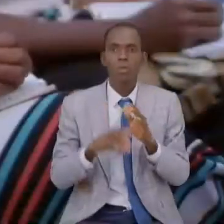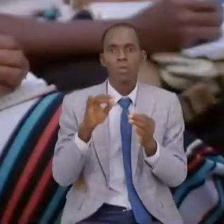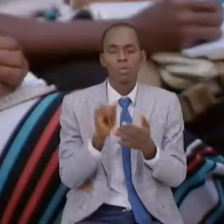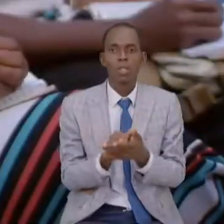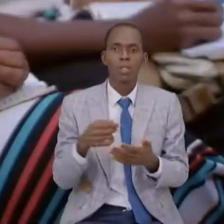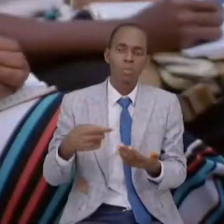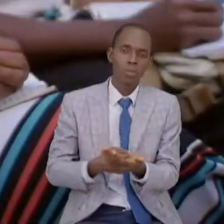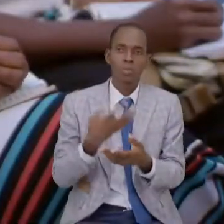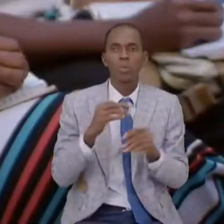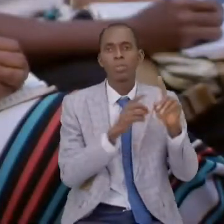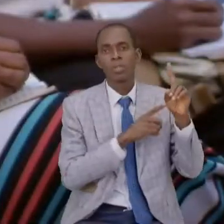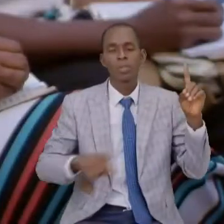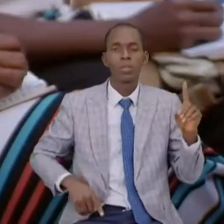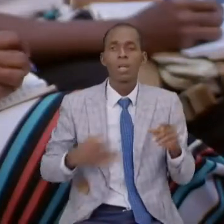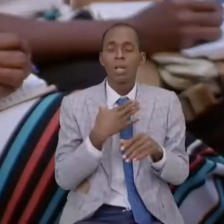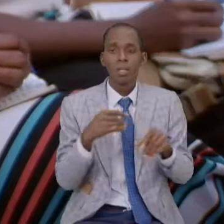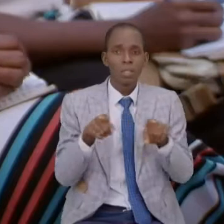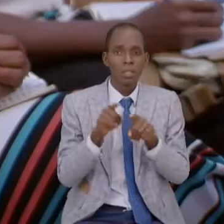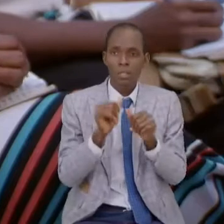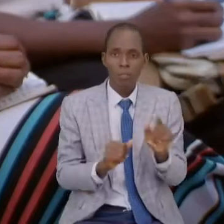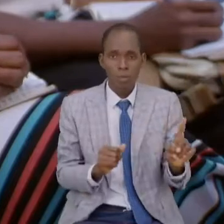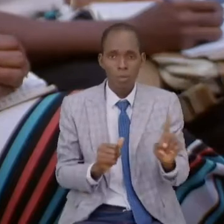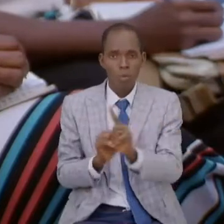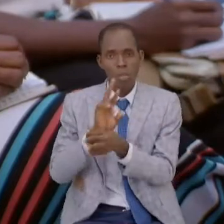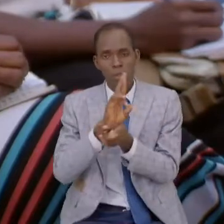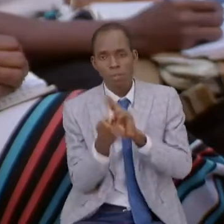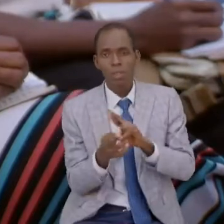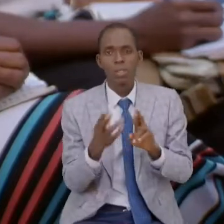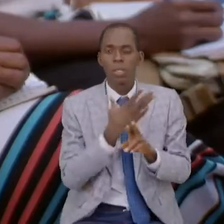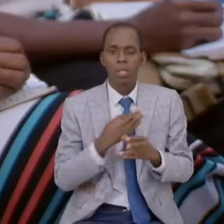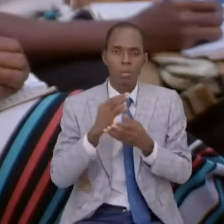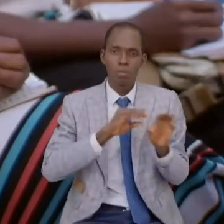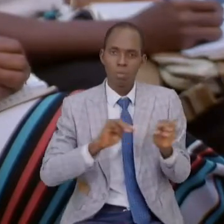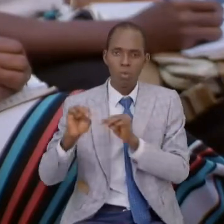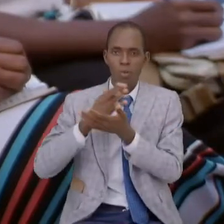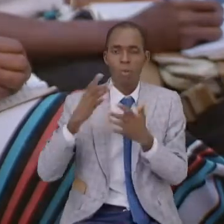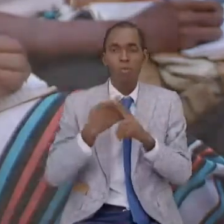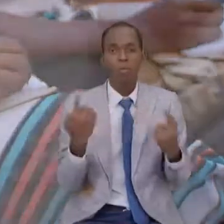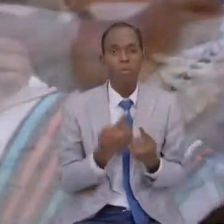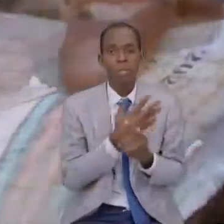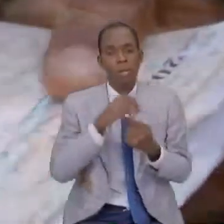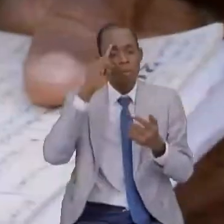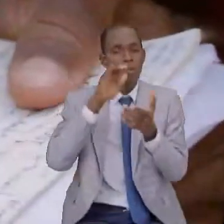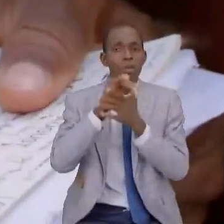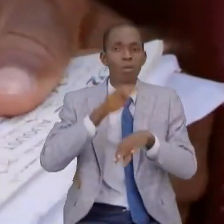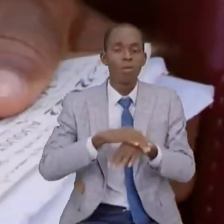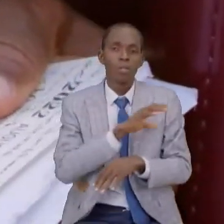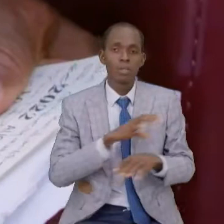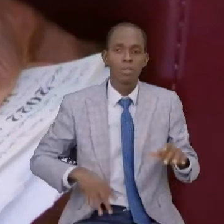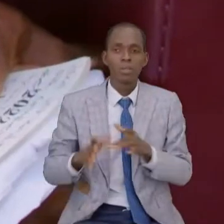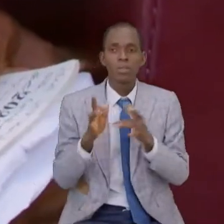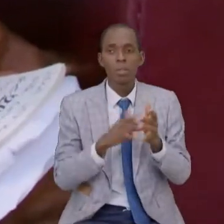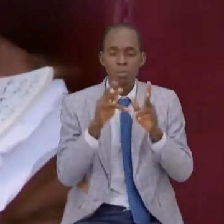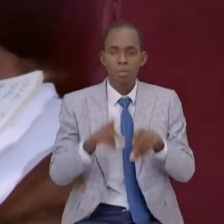Lord. And that as if everyone repents and turns away from sin and believes on the Lord Jesus Christ, he